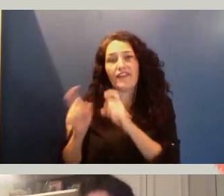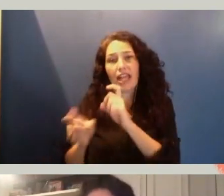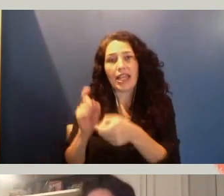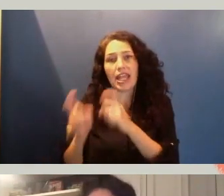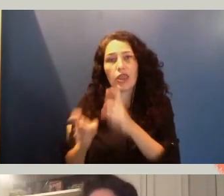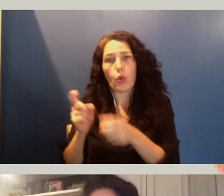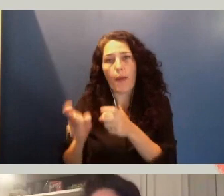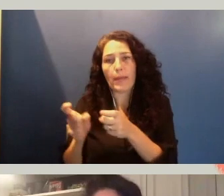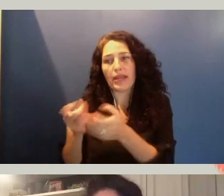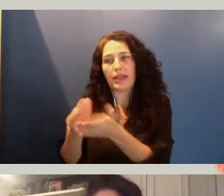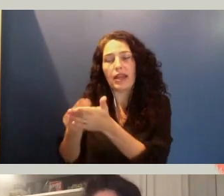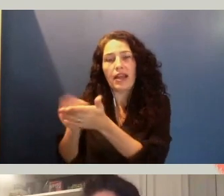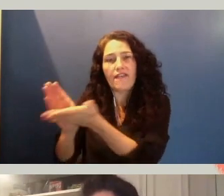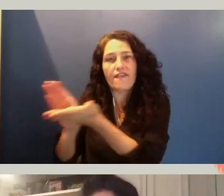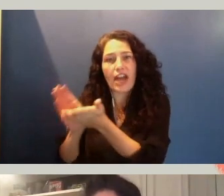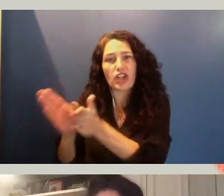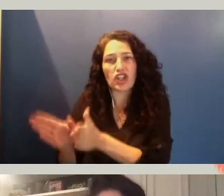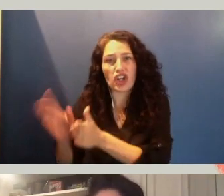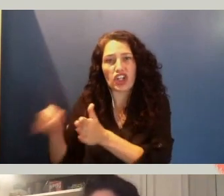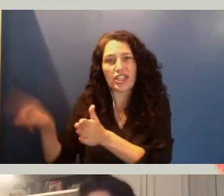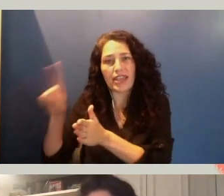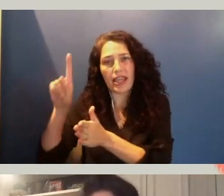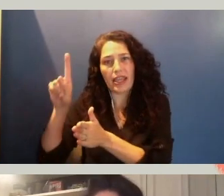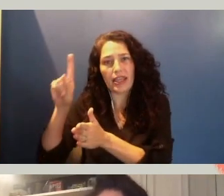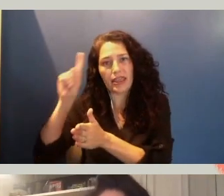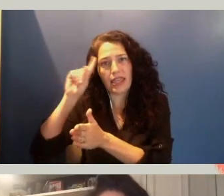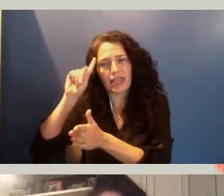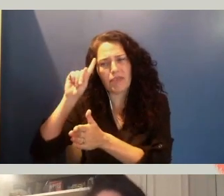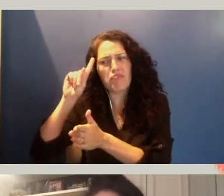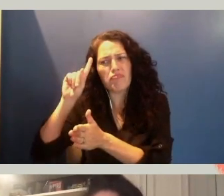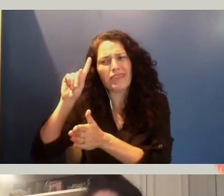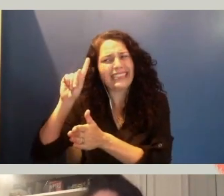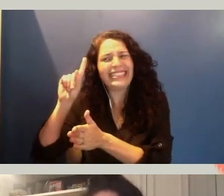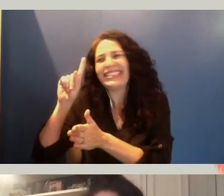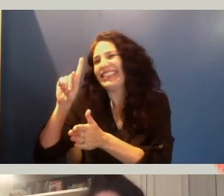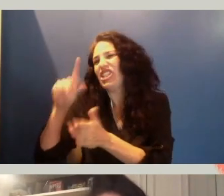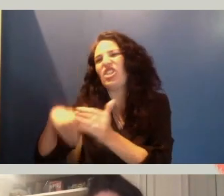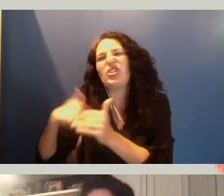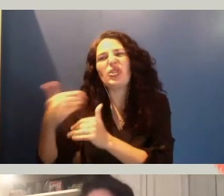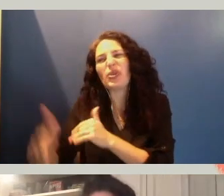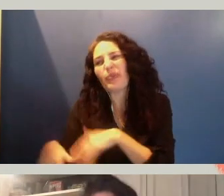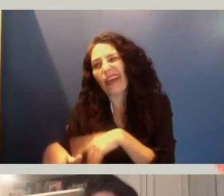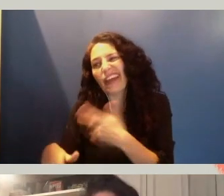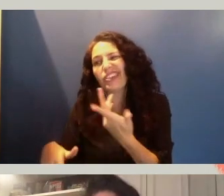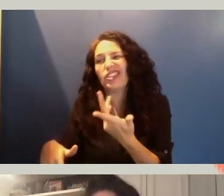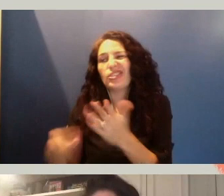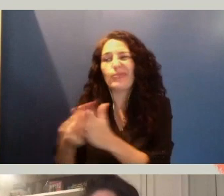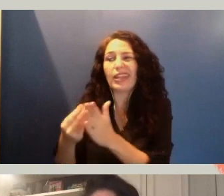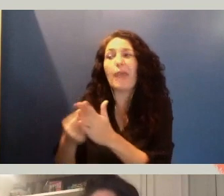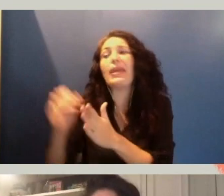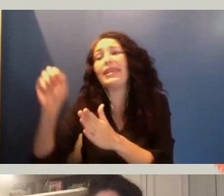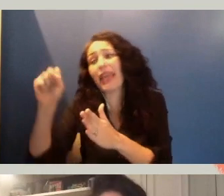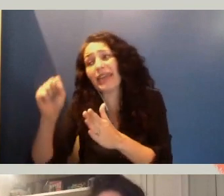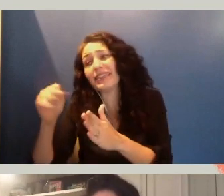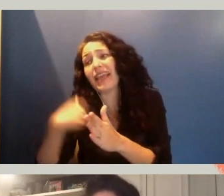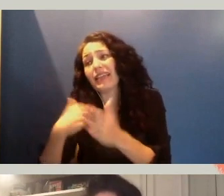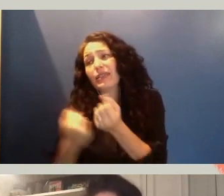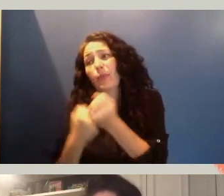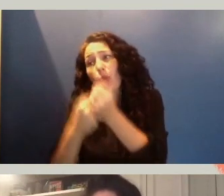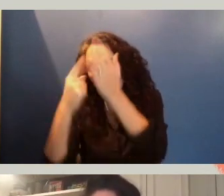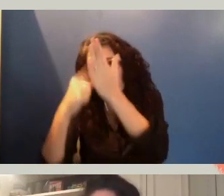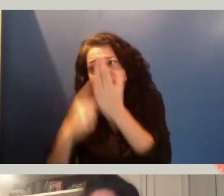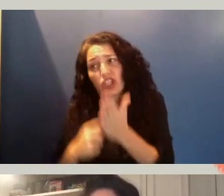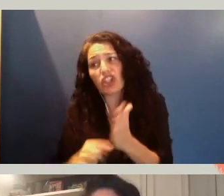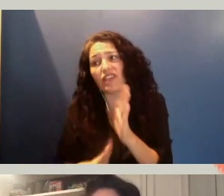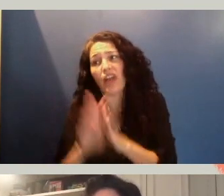some philanthropic funders are looking at that as sort of like they're being taken to the cleaners. They support this research and development, and then the commercial players come in and